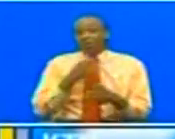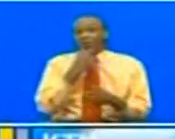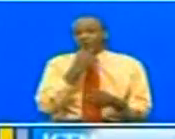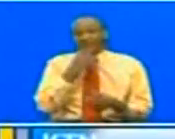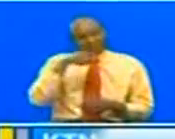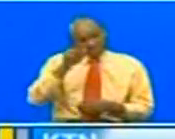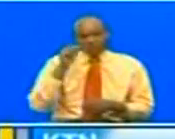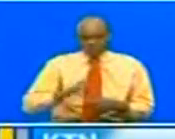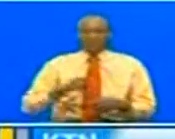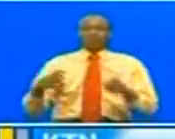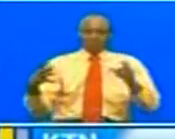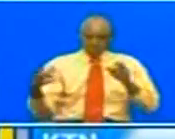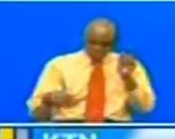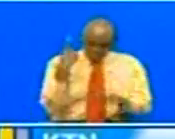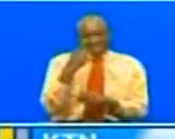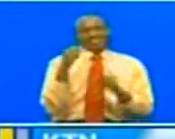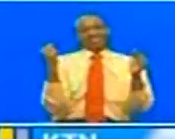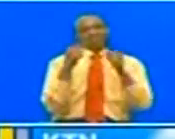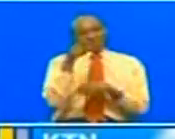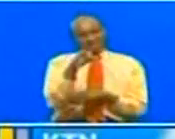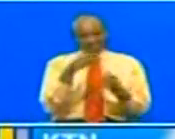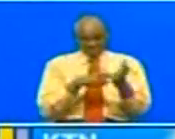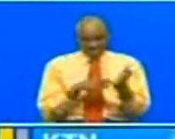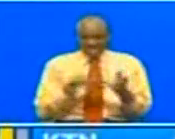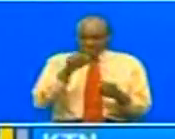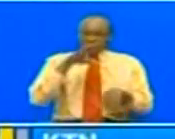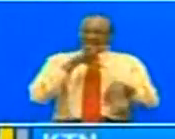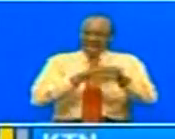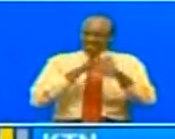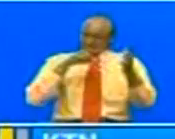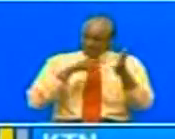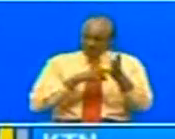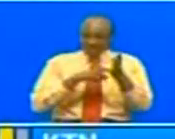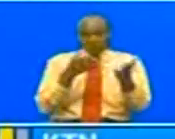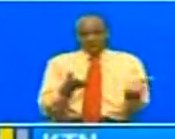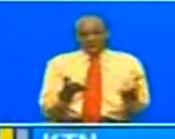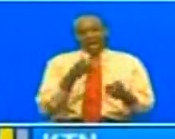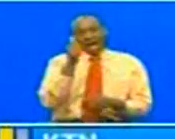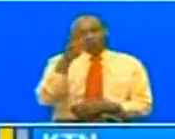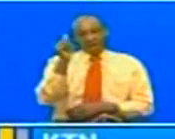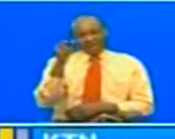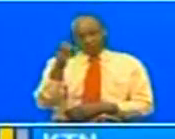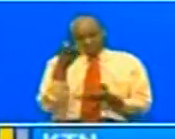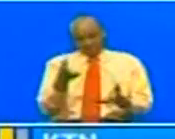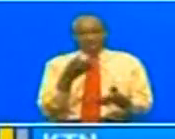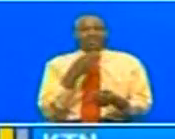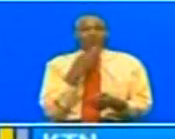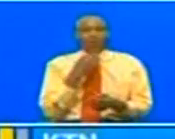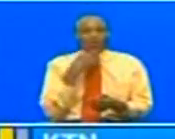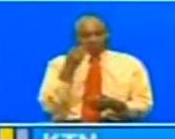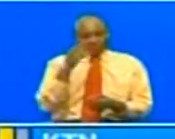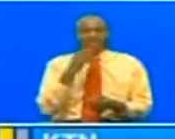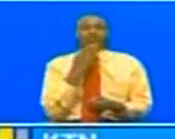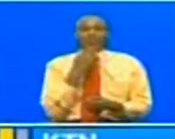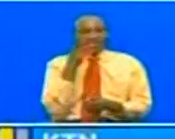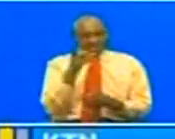to retain the Kenya Premier League title. The side bagged three crucial points away in Awendo against Sony Sugar after securing an important 1-0